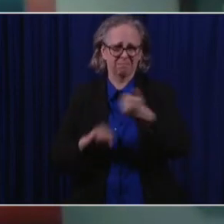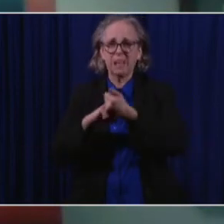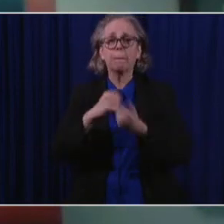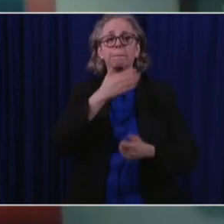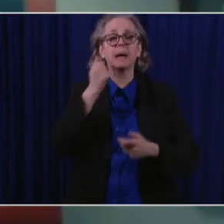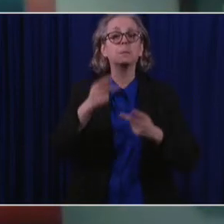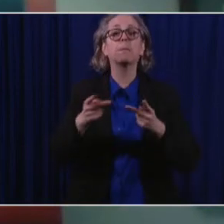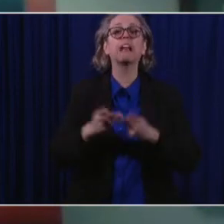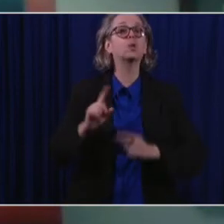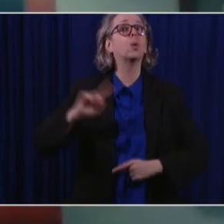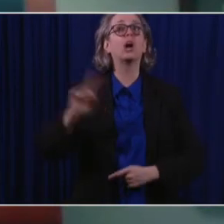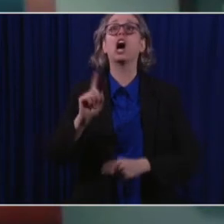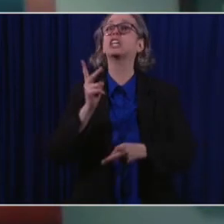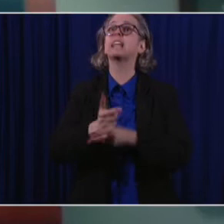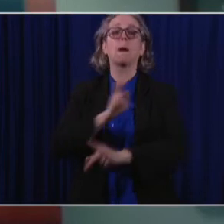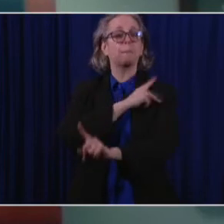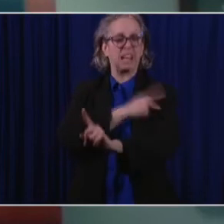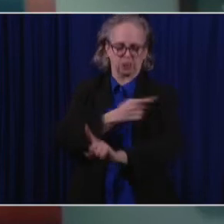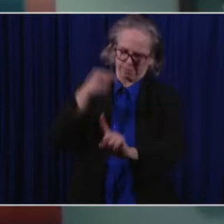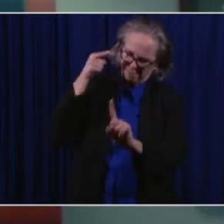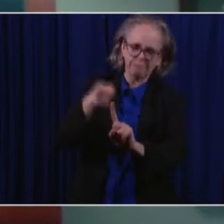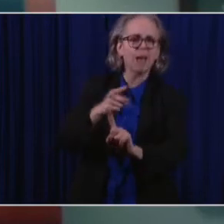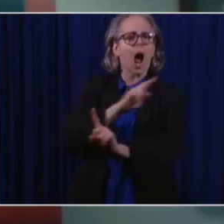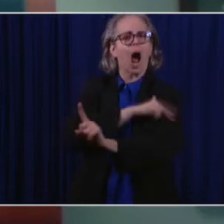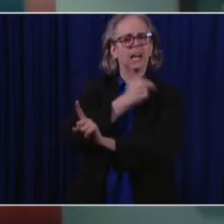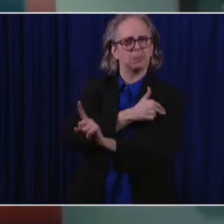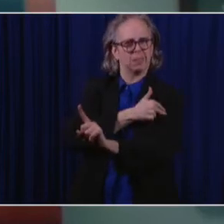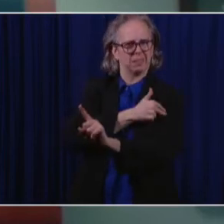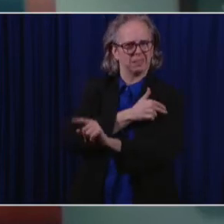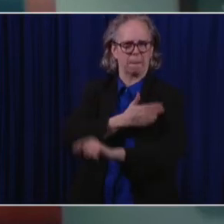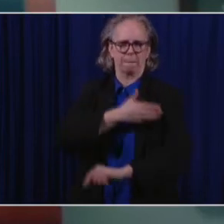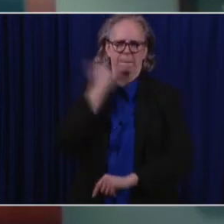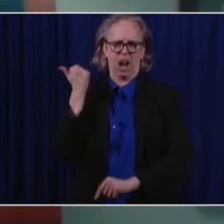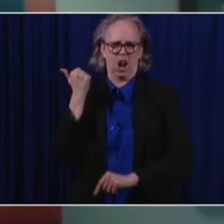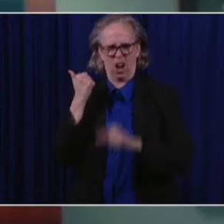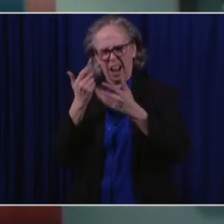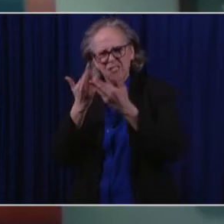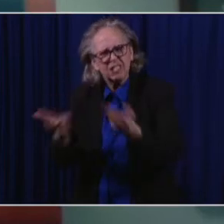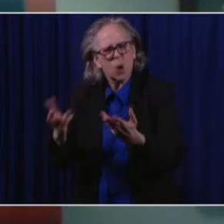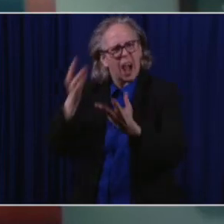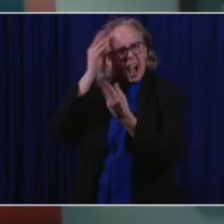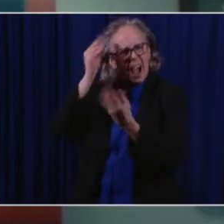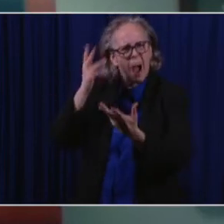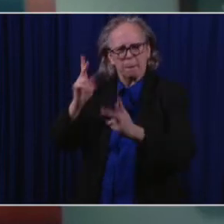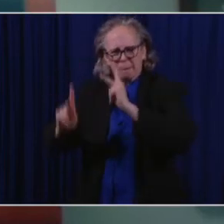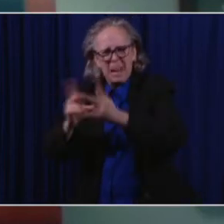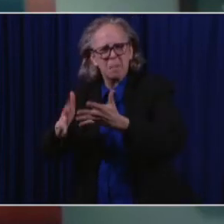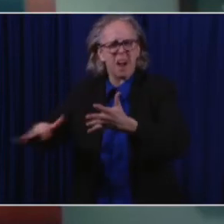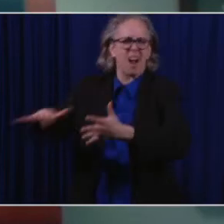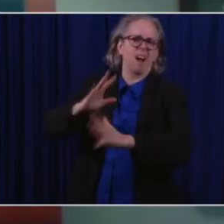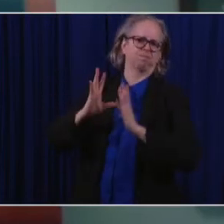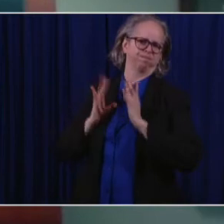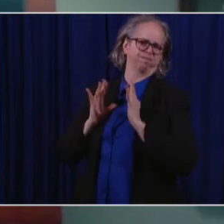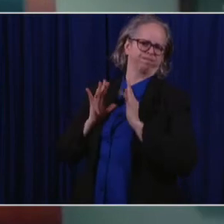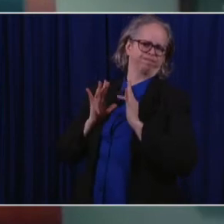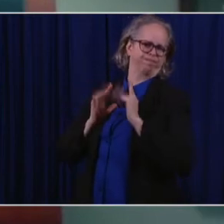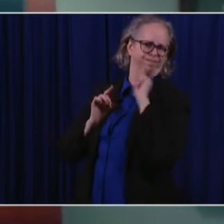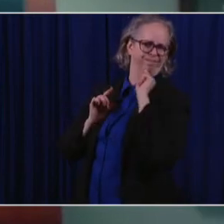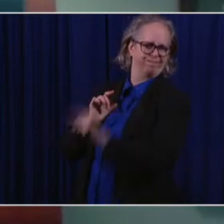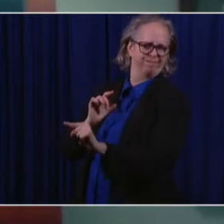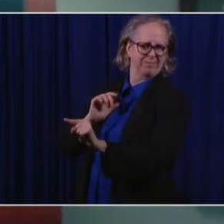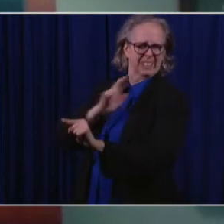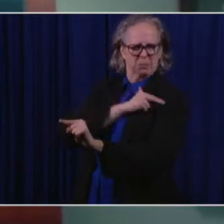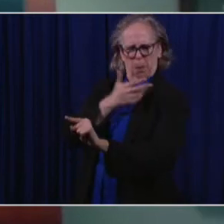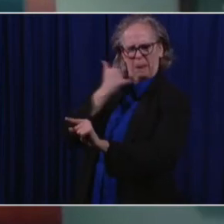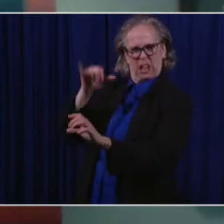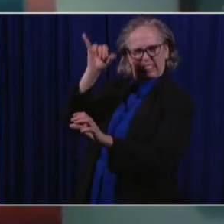have their supplies, have the ancillaries that support them. And so keeping them on this footprint, on this campus is really what we would